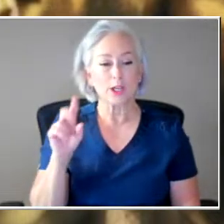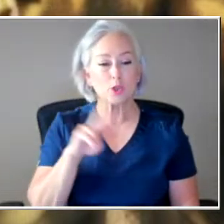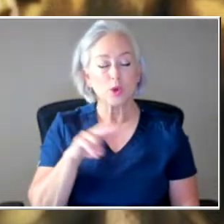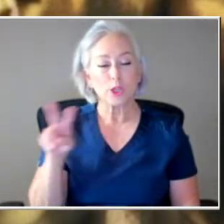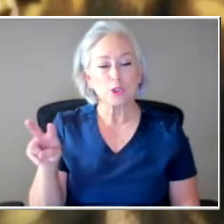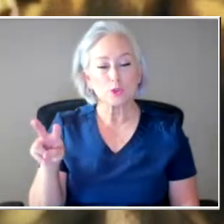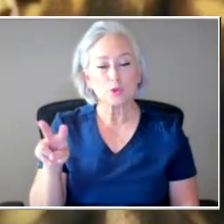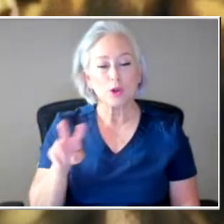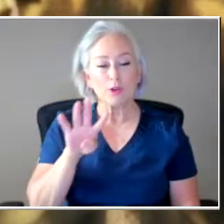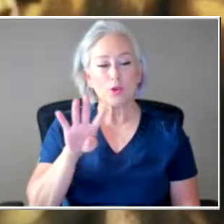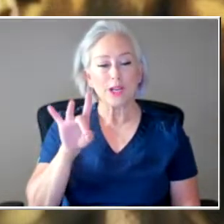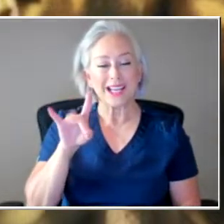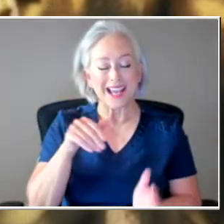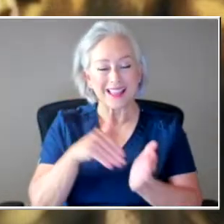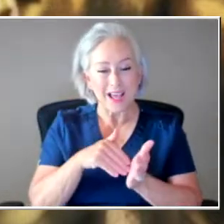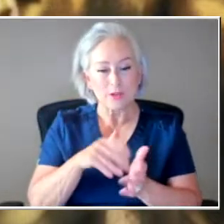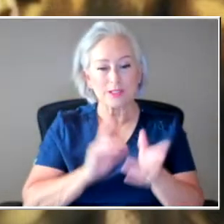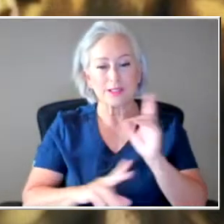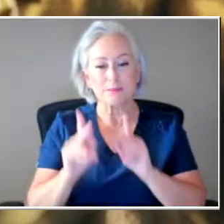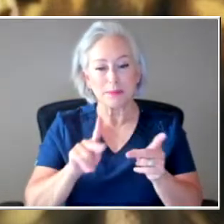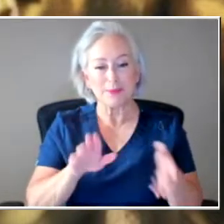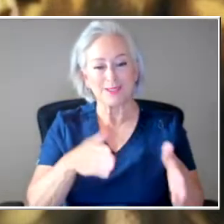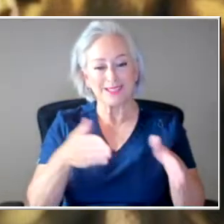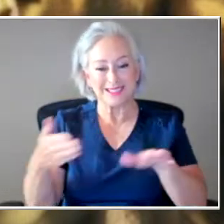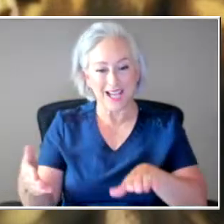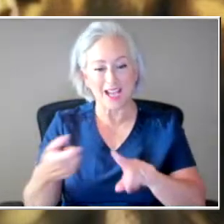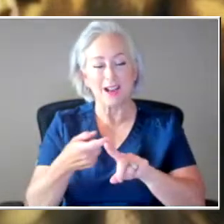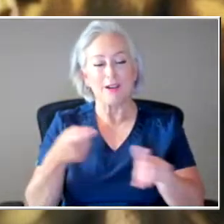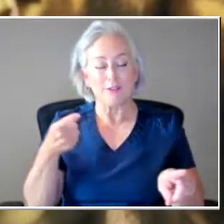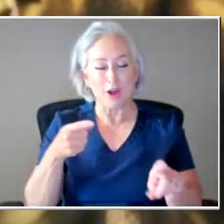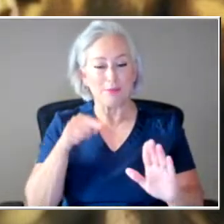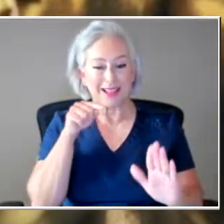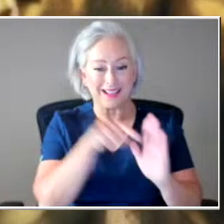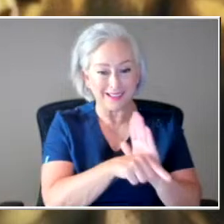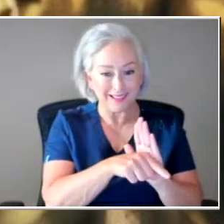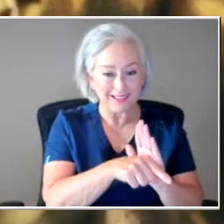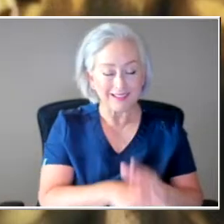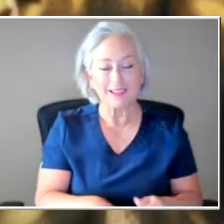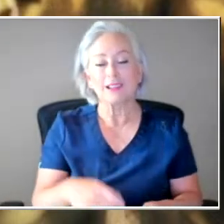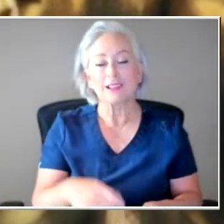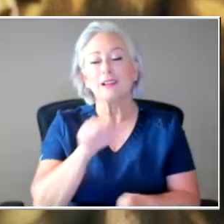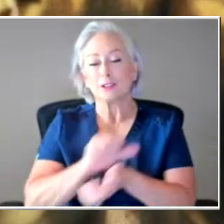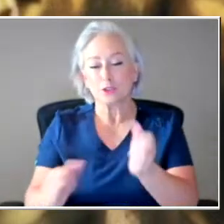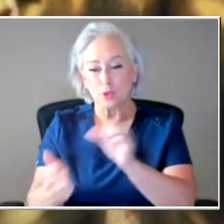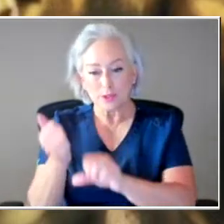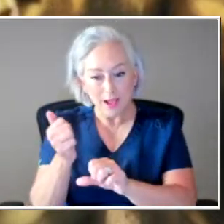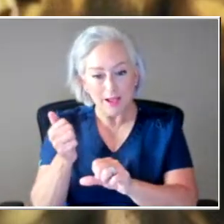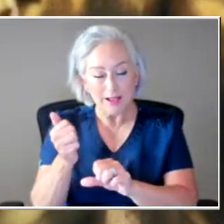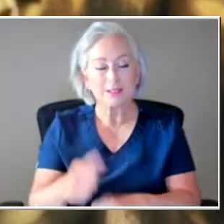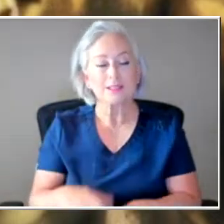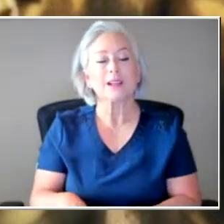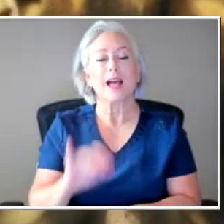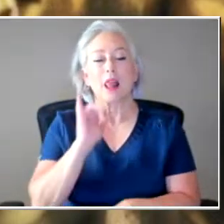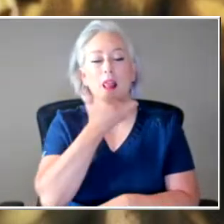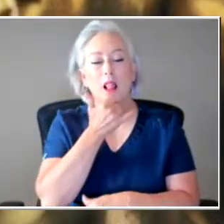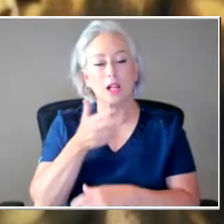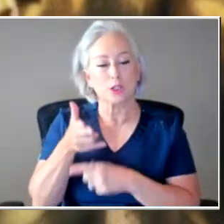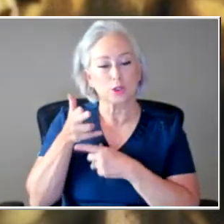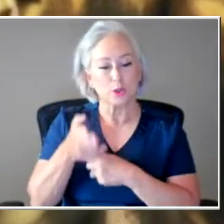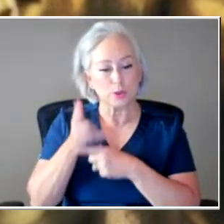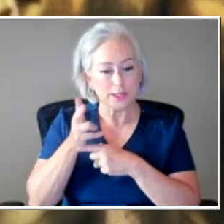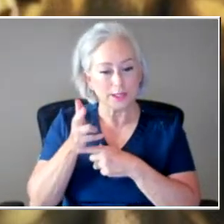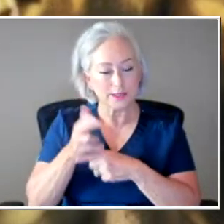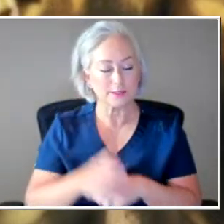48,000 people died in homicides, suicides, and accidental shootings. Guns recently passed motor